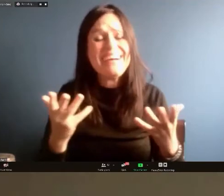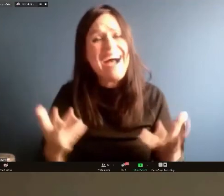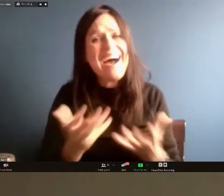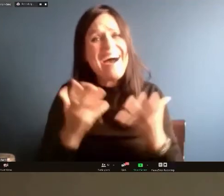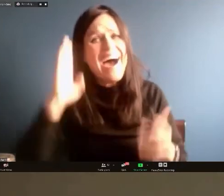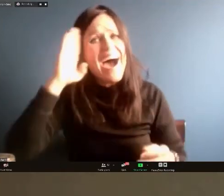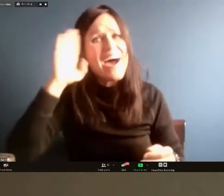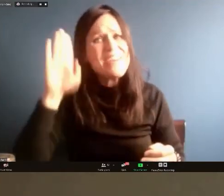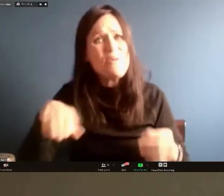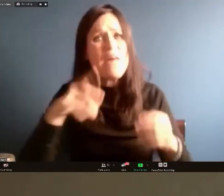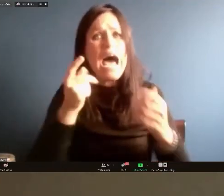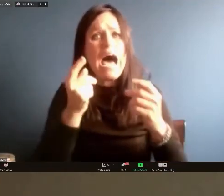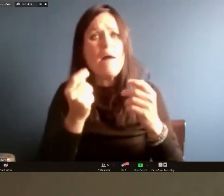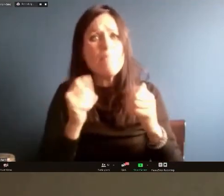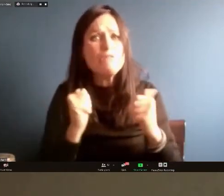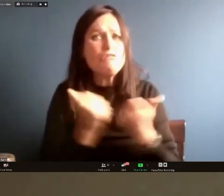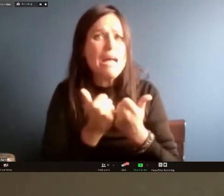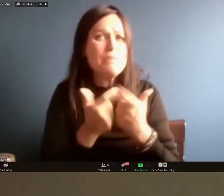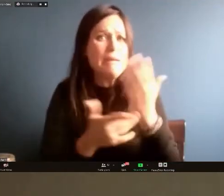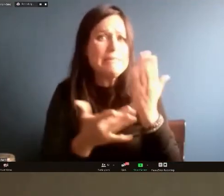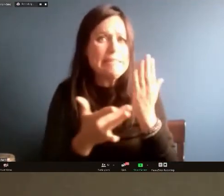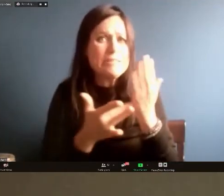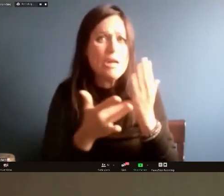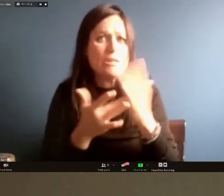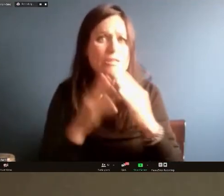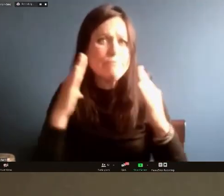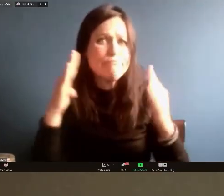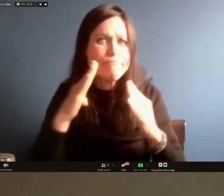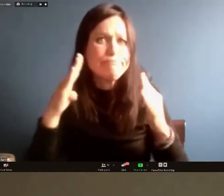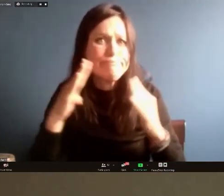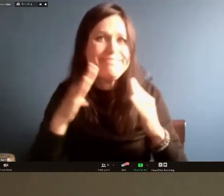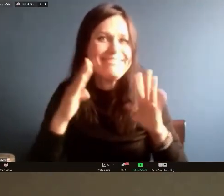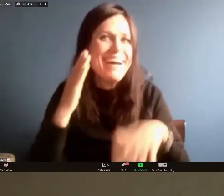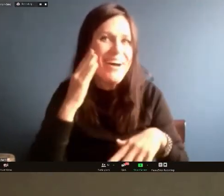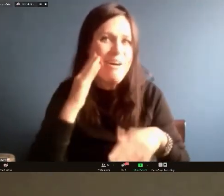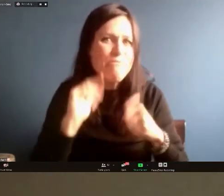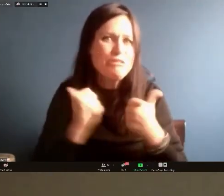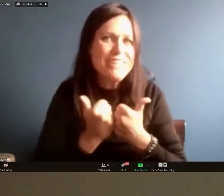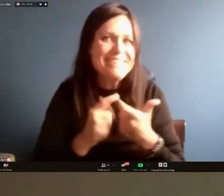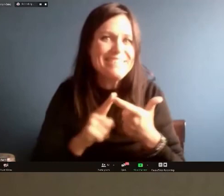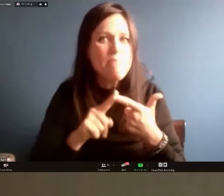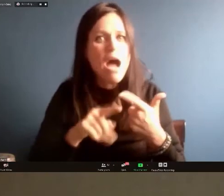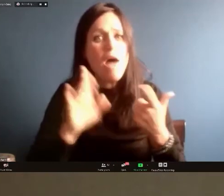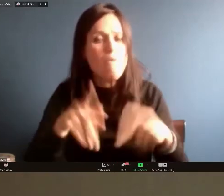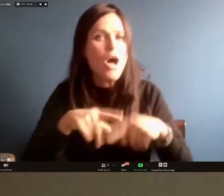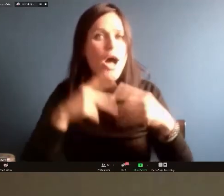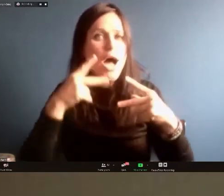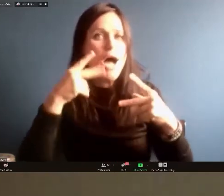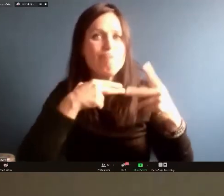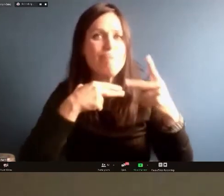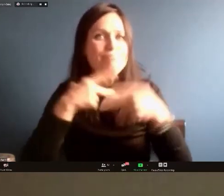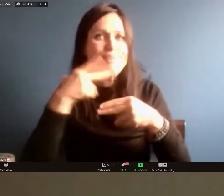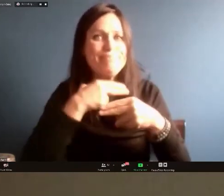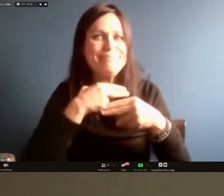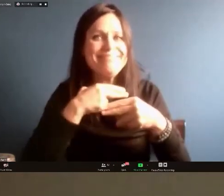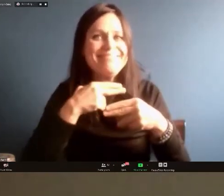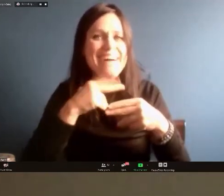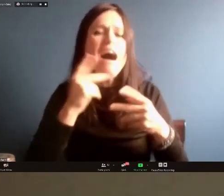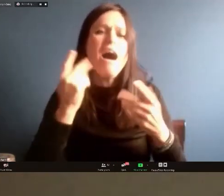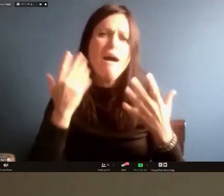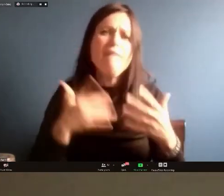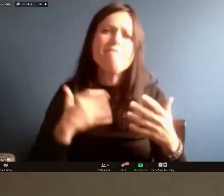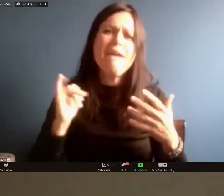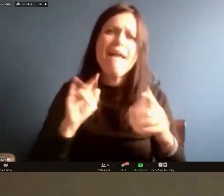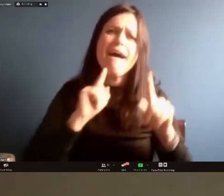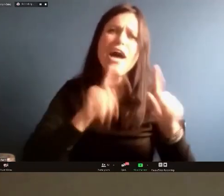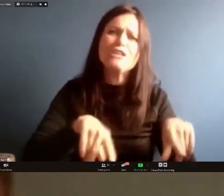it's always a bit challenging with the technology, but I will stop talking now. I think I've answered all the questions in the Q&A.